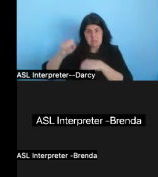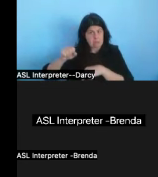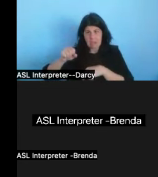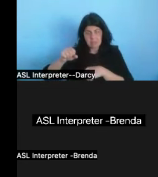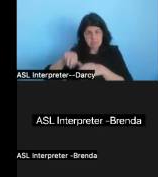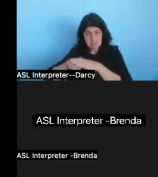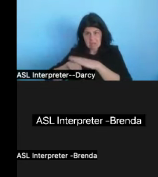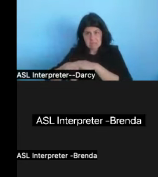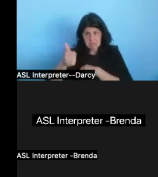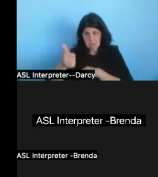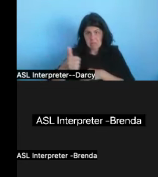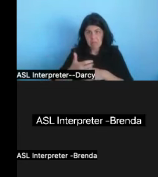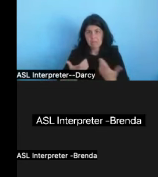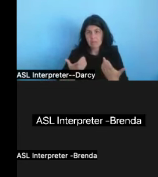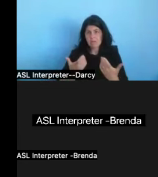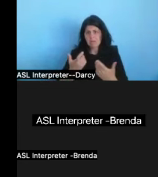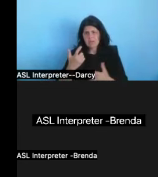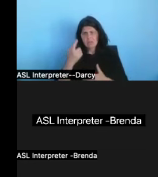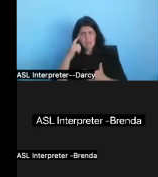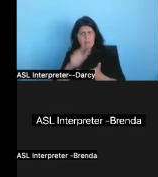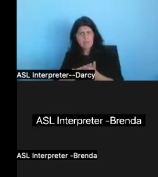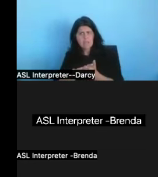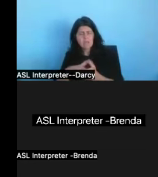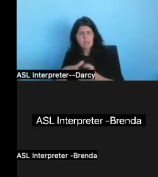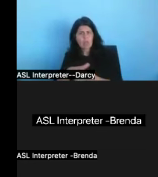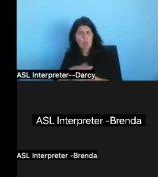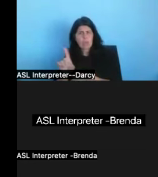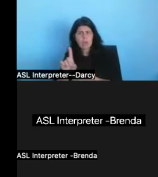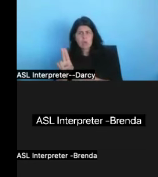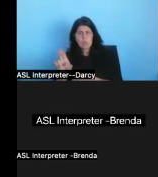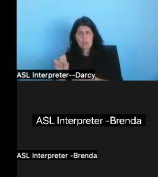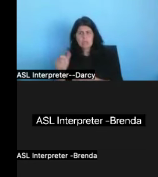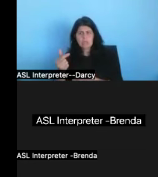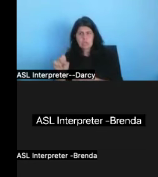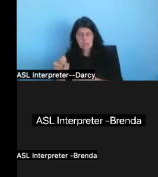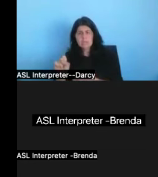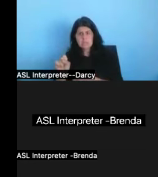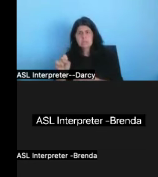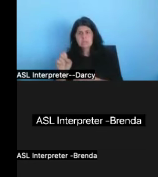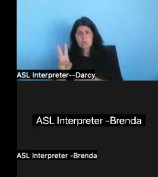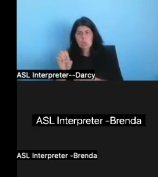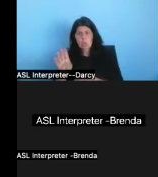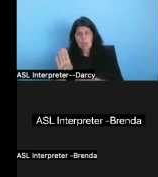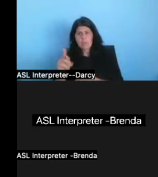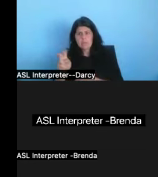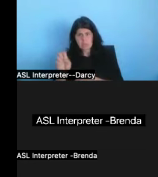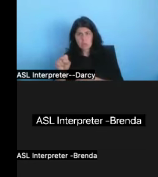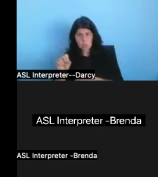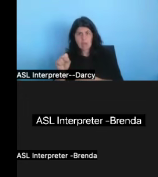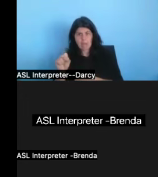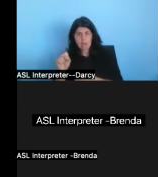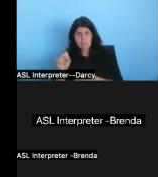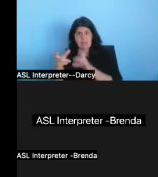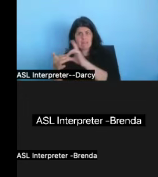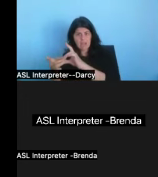I believe that is located on the USGS website. And you can tap into an RSS feed and have it sent to you. But that would